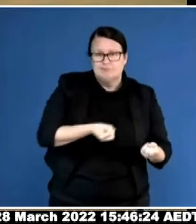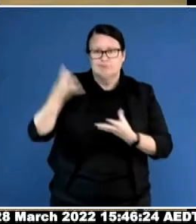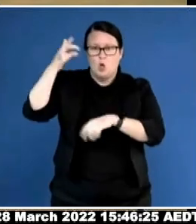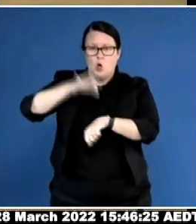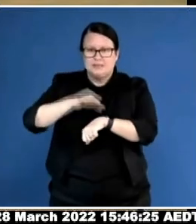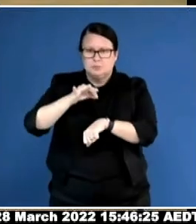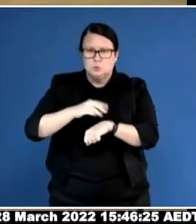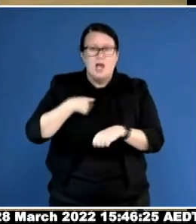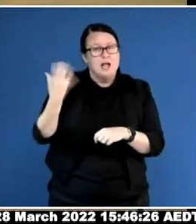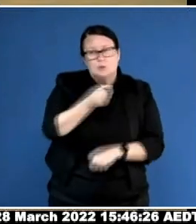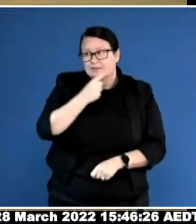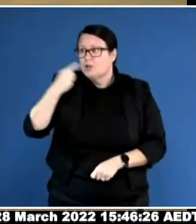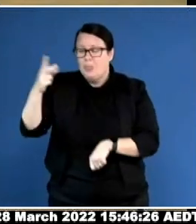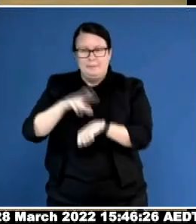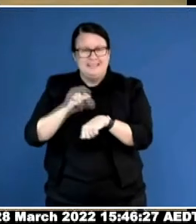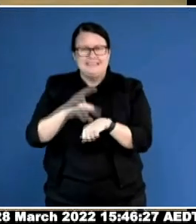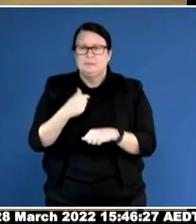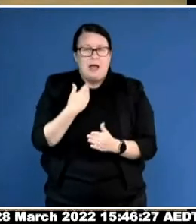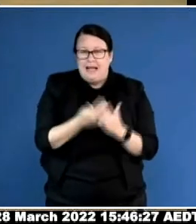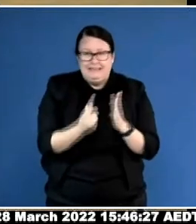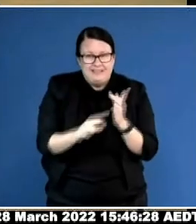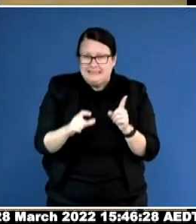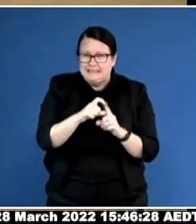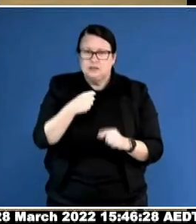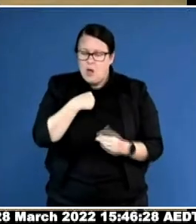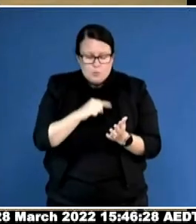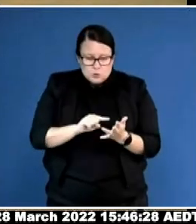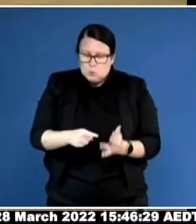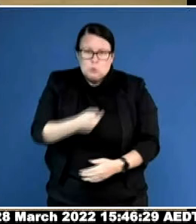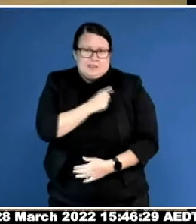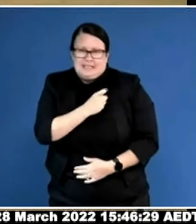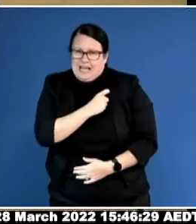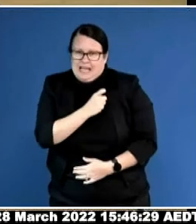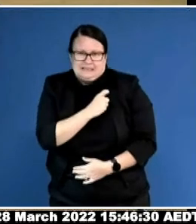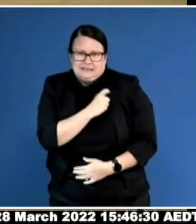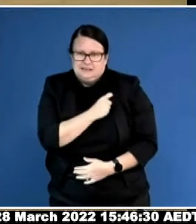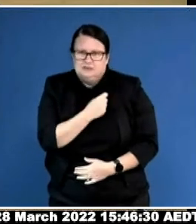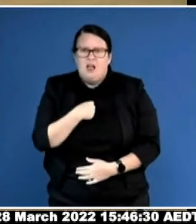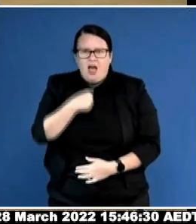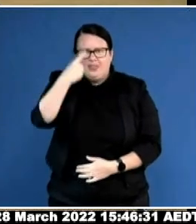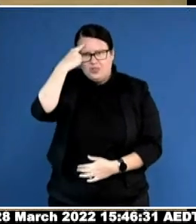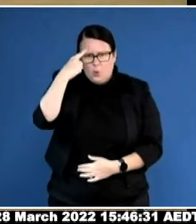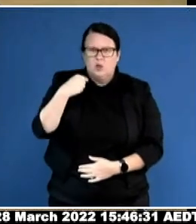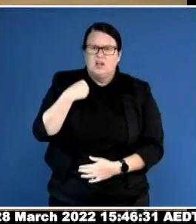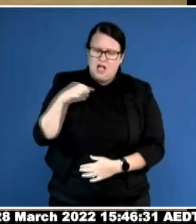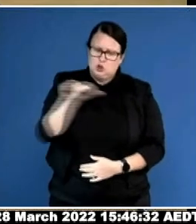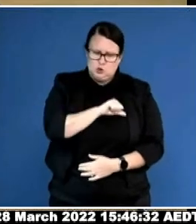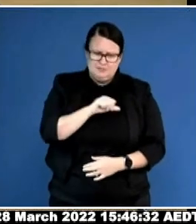to the authorities, but I didn't. I was scared to, because I thought I had a responsibility to look after myself